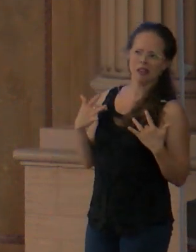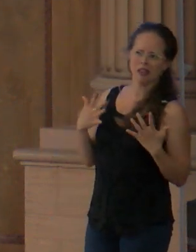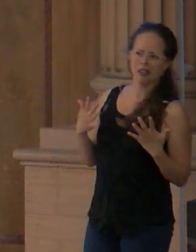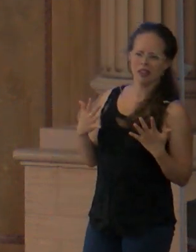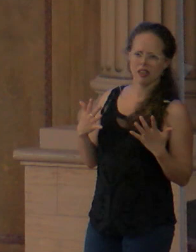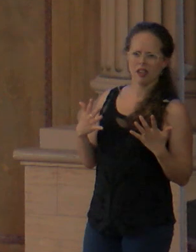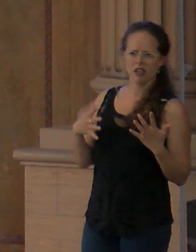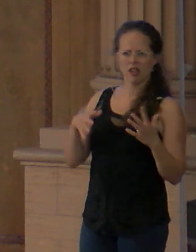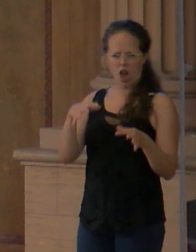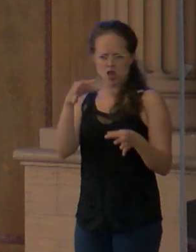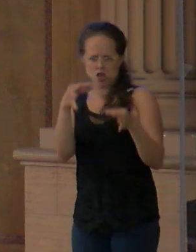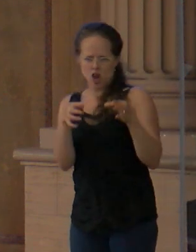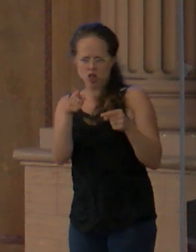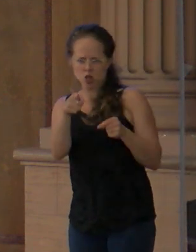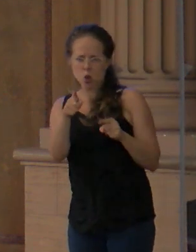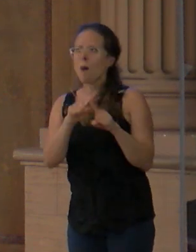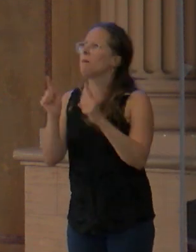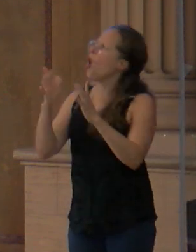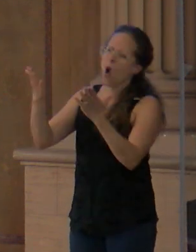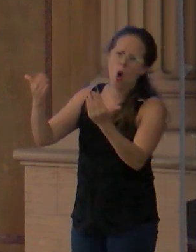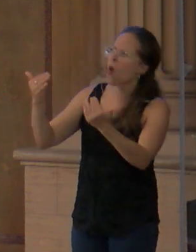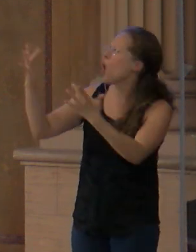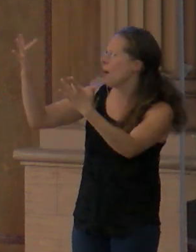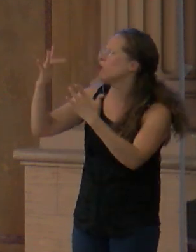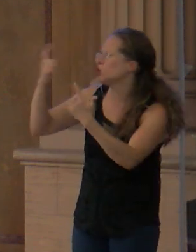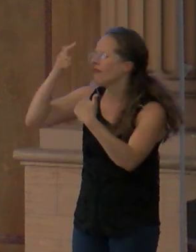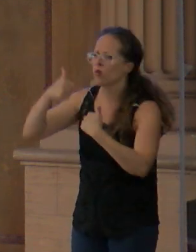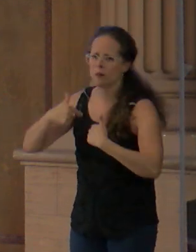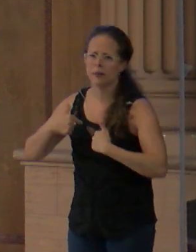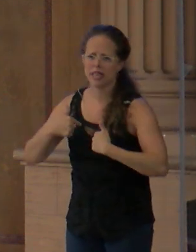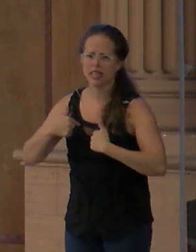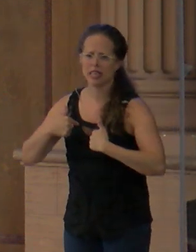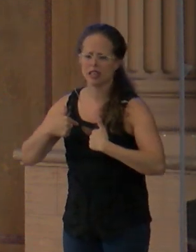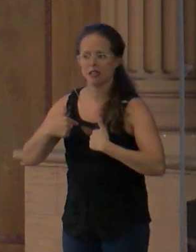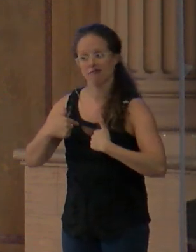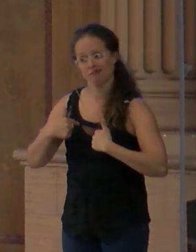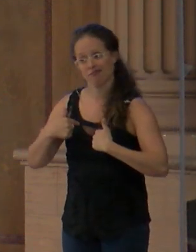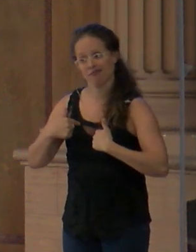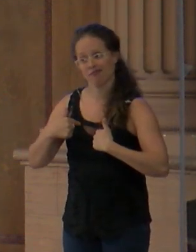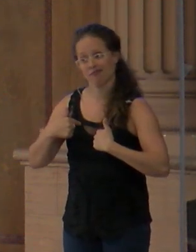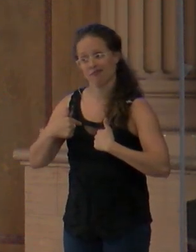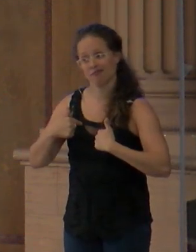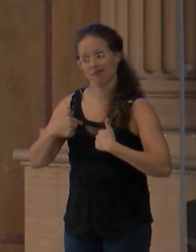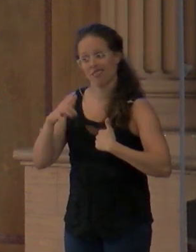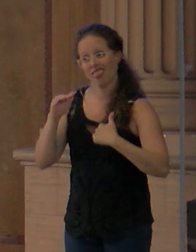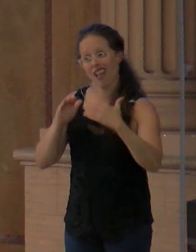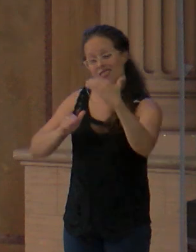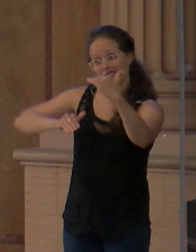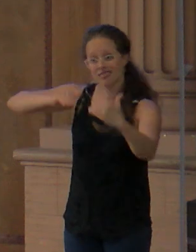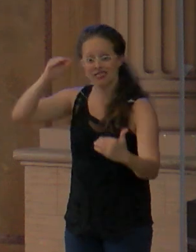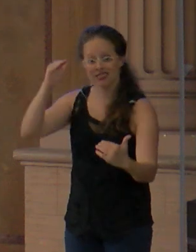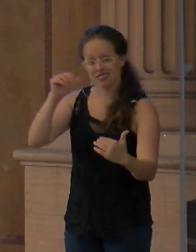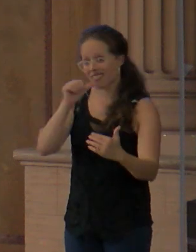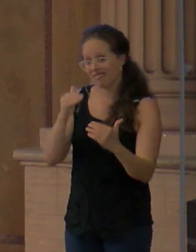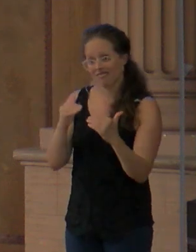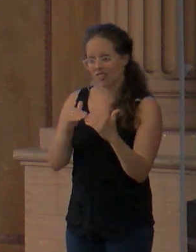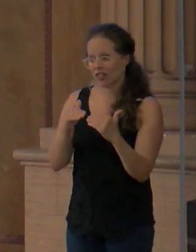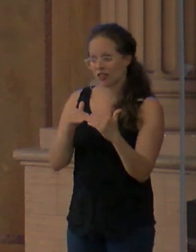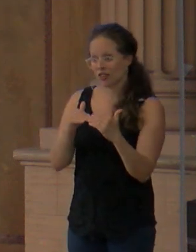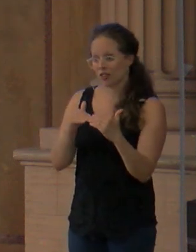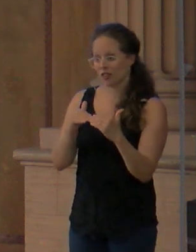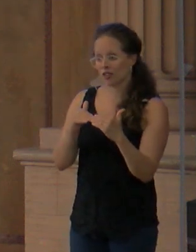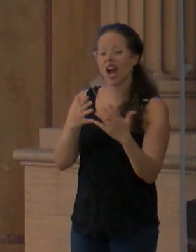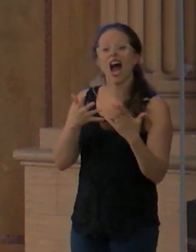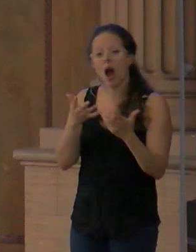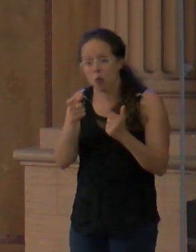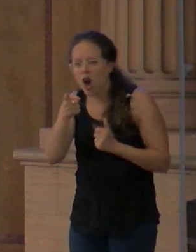me, when there's no patience for you, but cut me some slack, when I want you to be punished, but